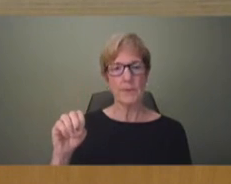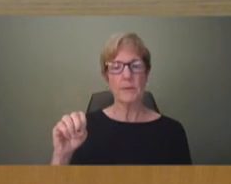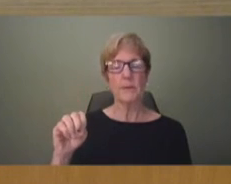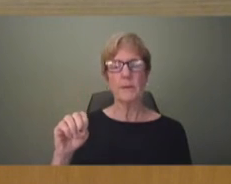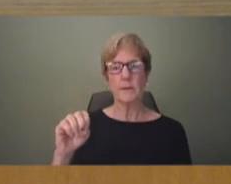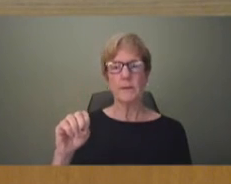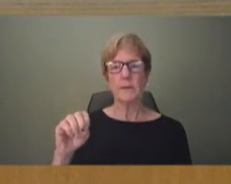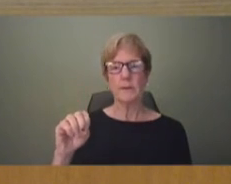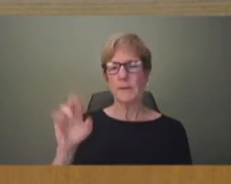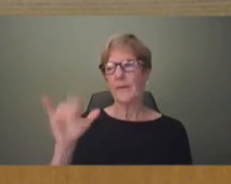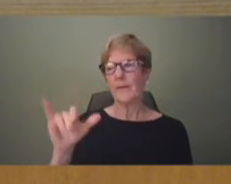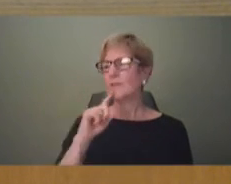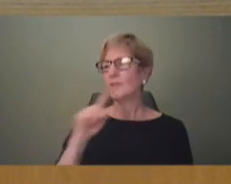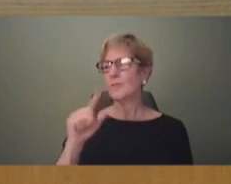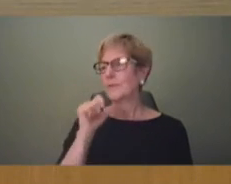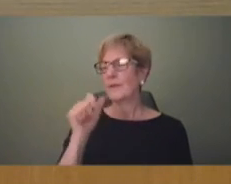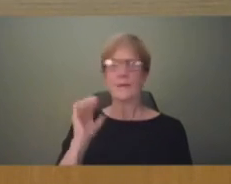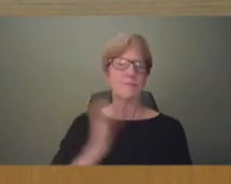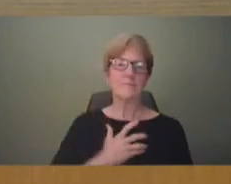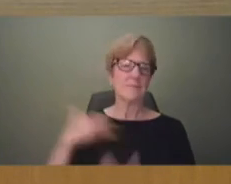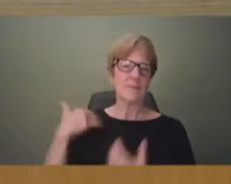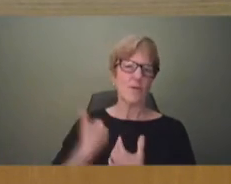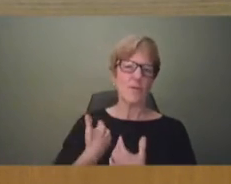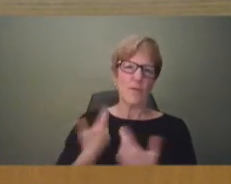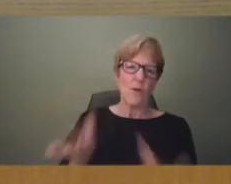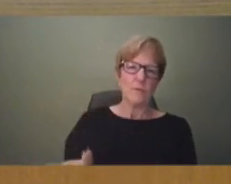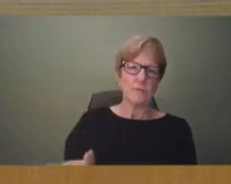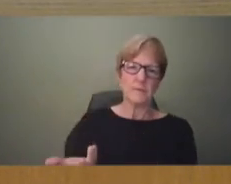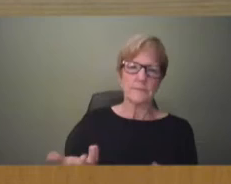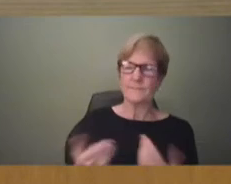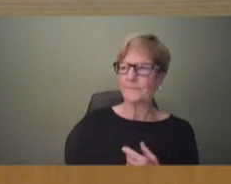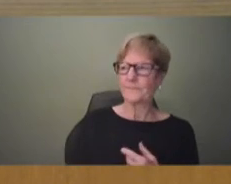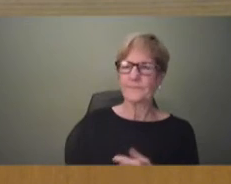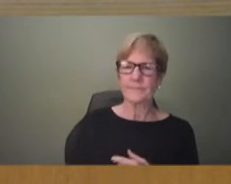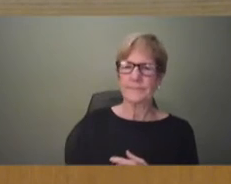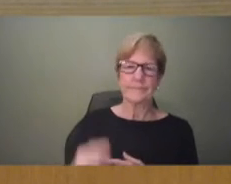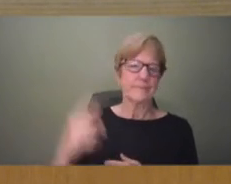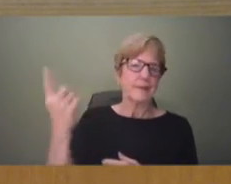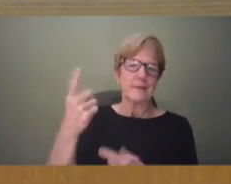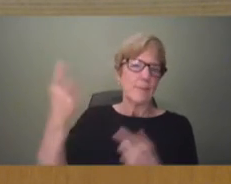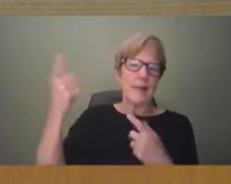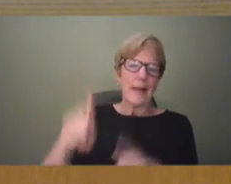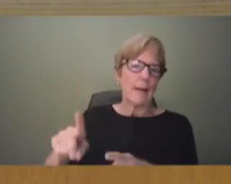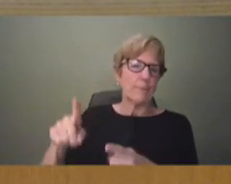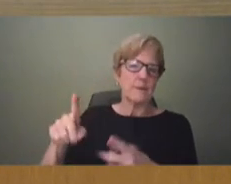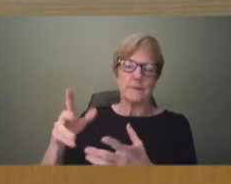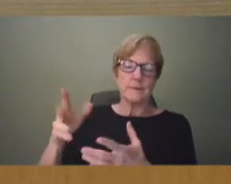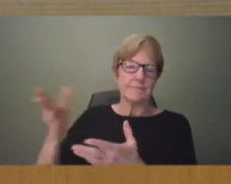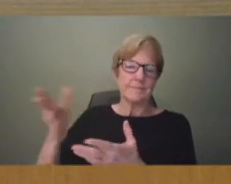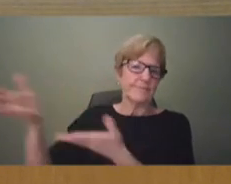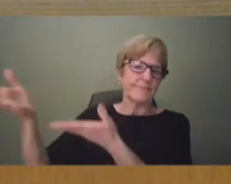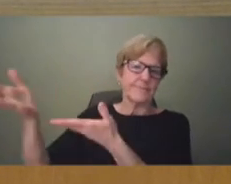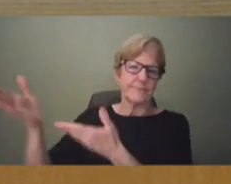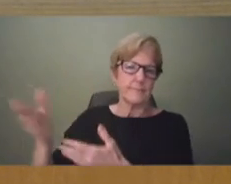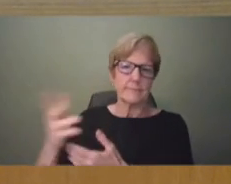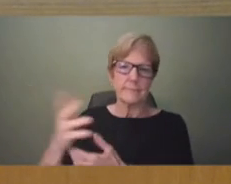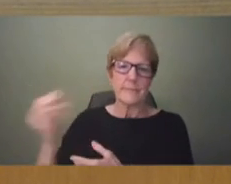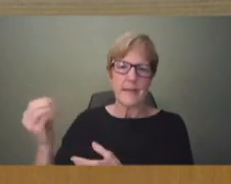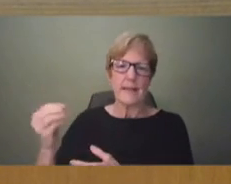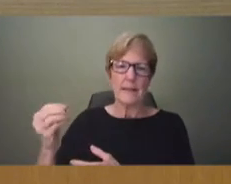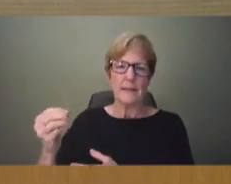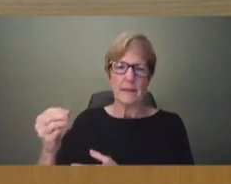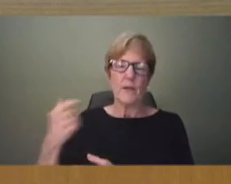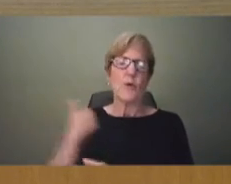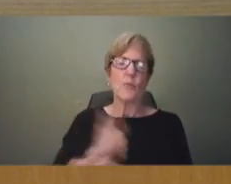really not our fault um it's just something that's happening in the community and uh um we're going to design